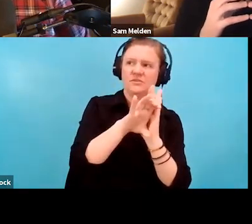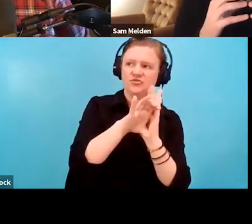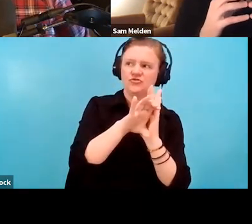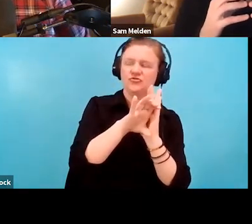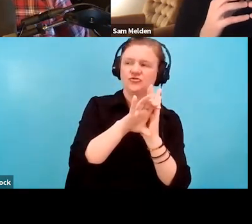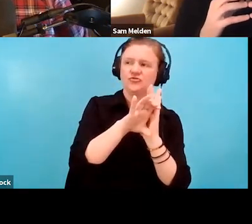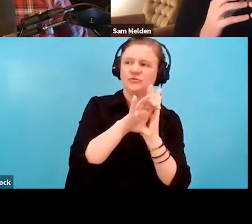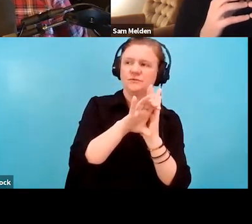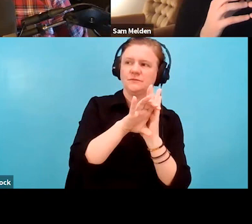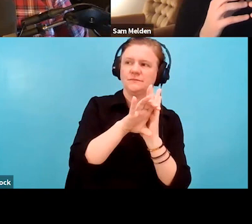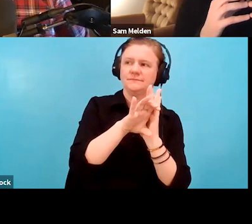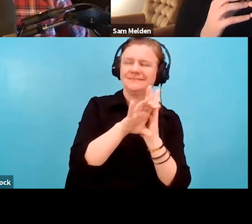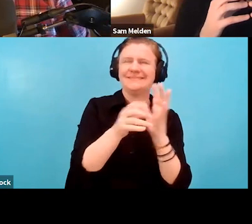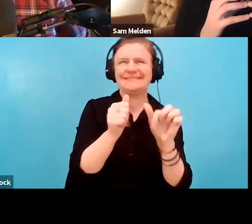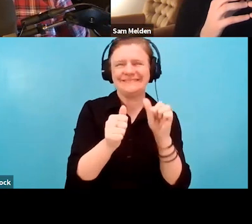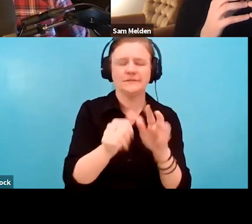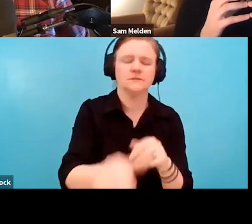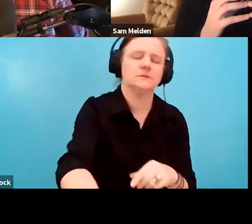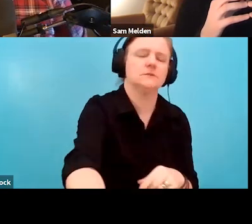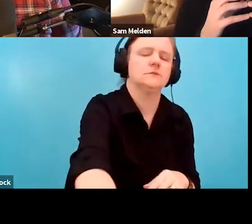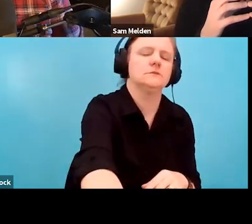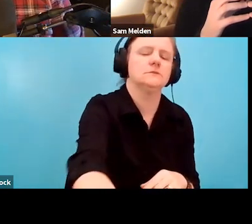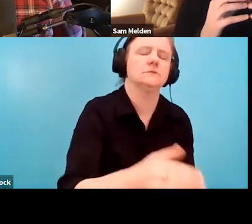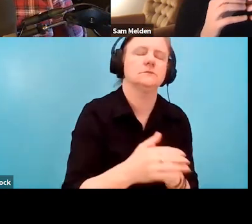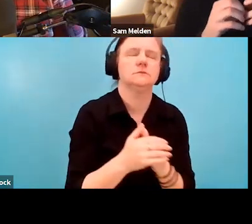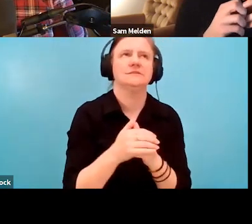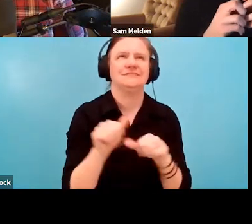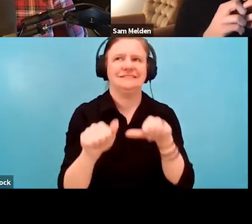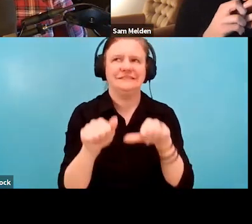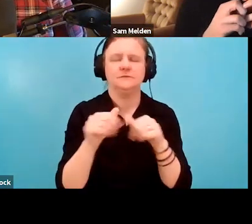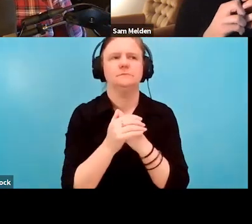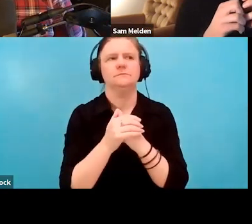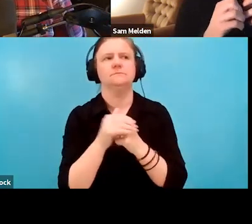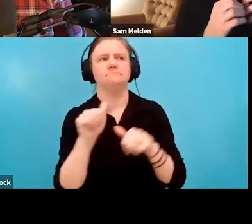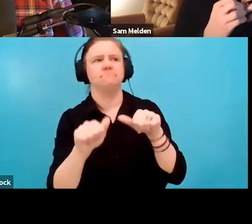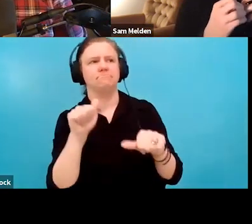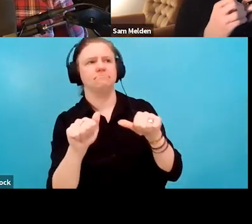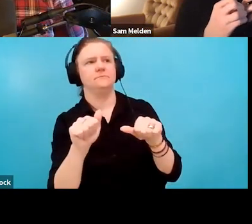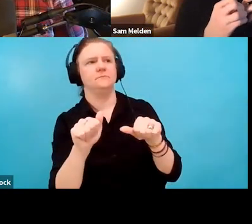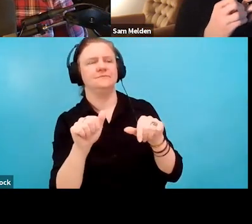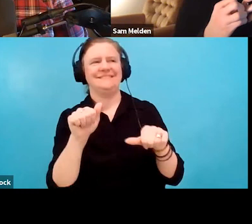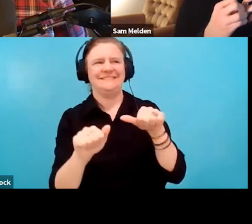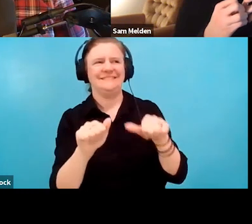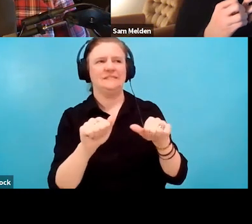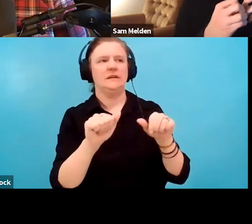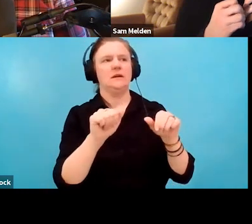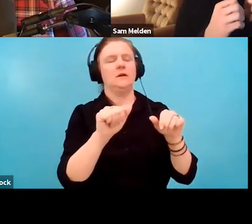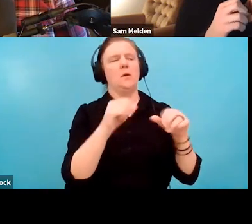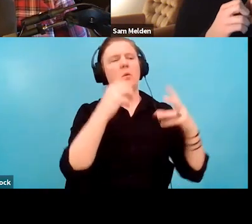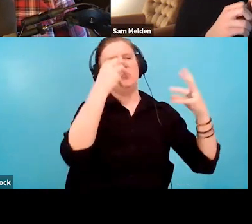of, there's a tension, and I basically, the question is saying, there's a tension between giving a complete and beautiful